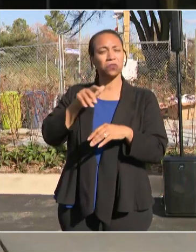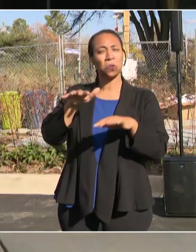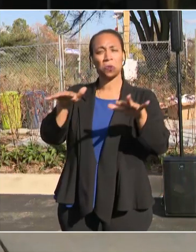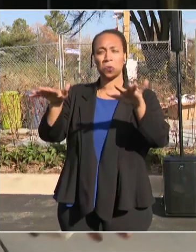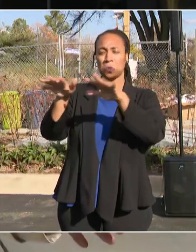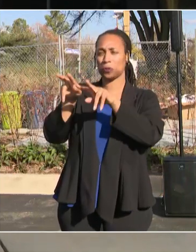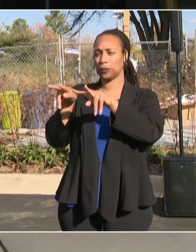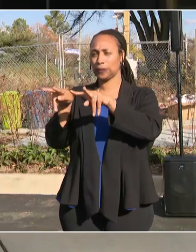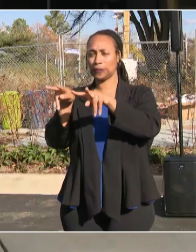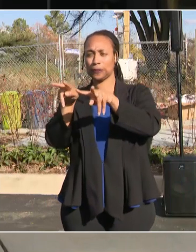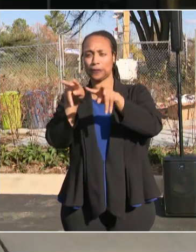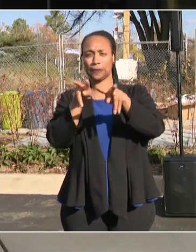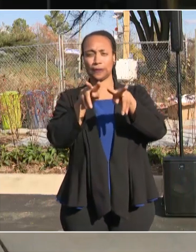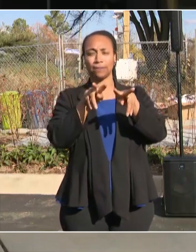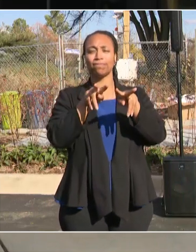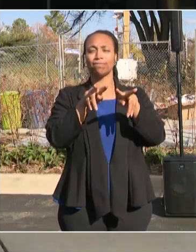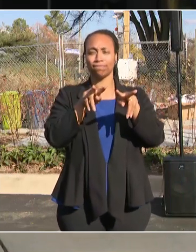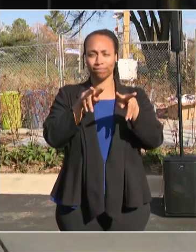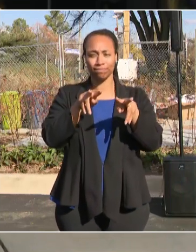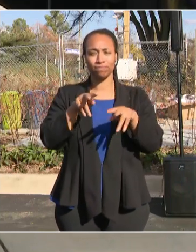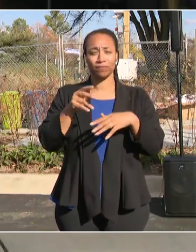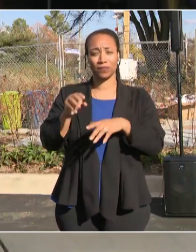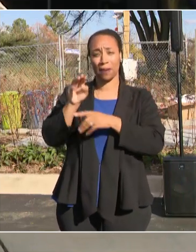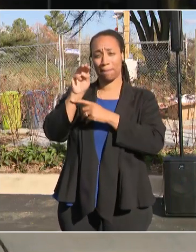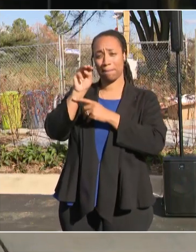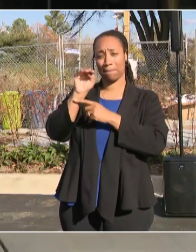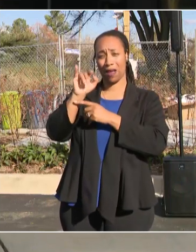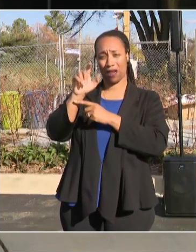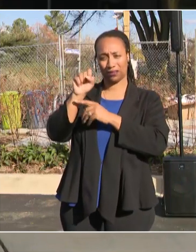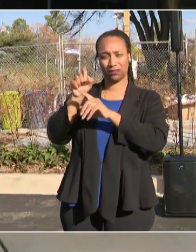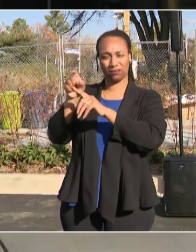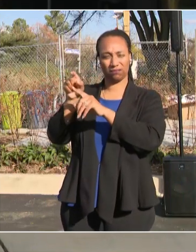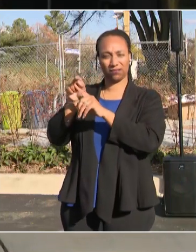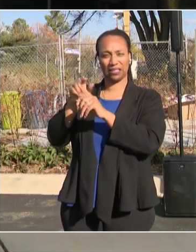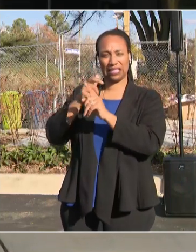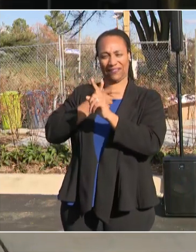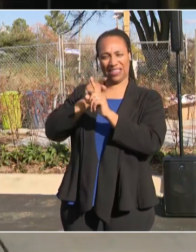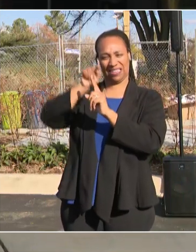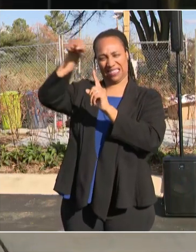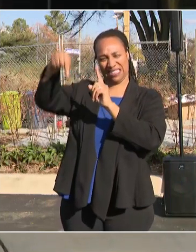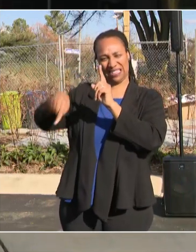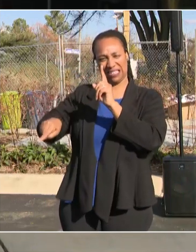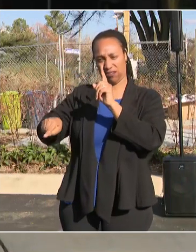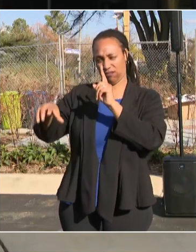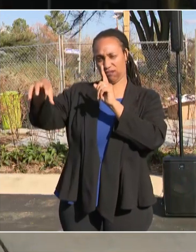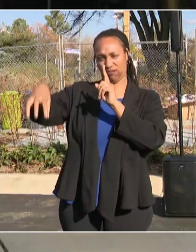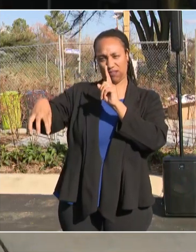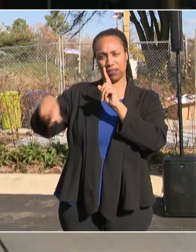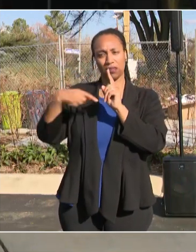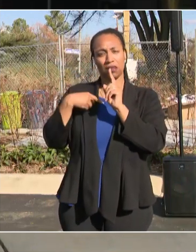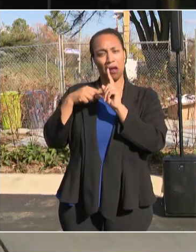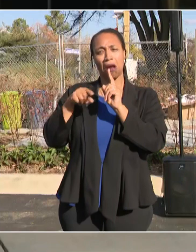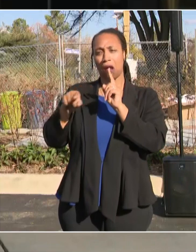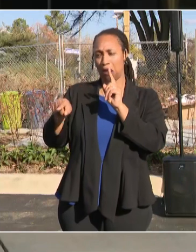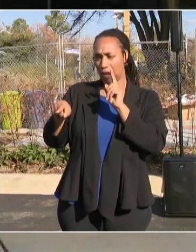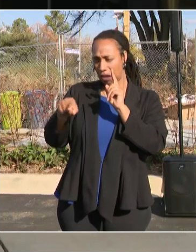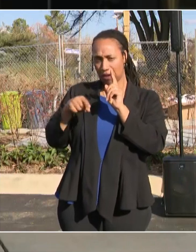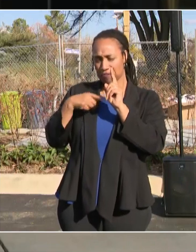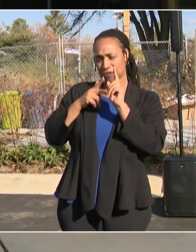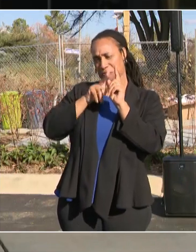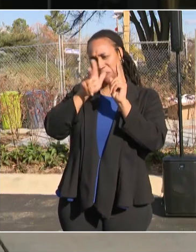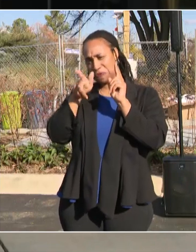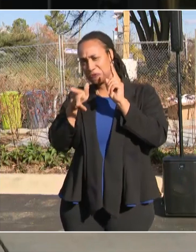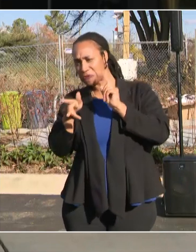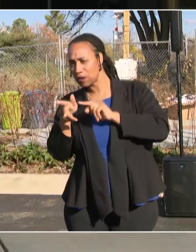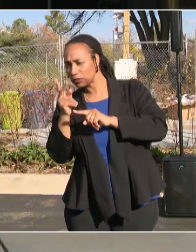Long was down at the bottom of the hill. And so I took them up the hill, pulled into Payne Terrace because it's a little cul-de-sac, right? I'm like, man, it's changed a little bit up here,